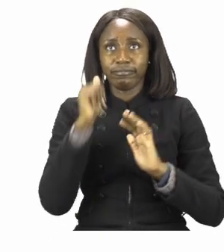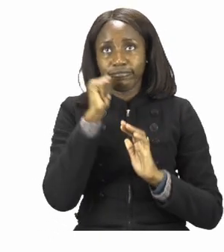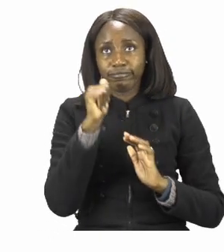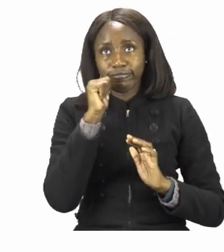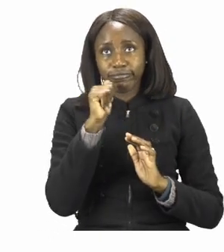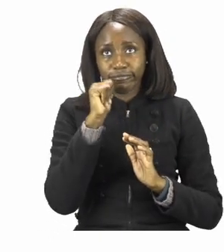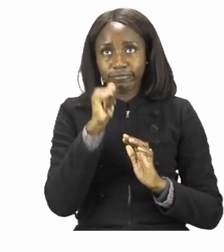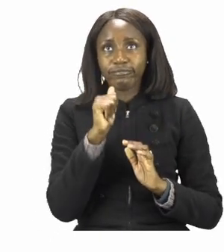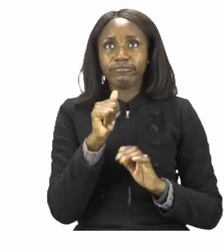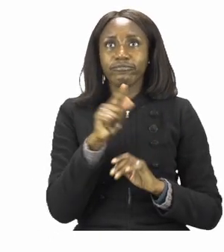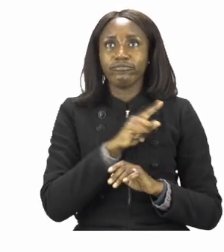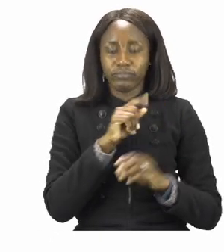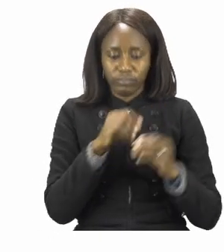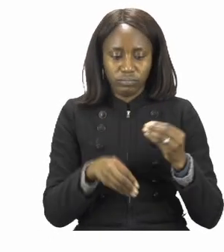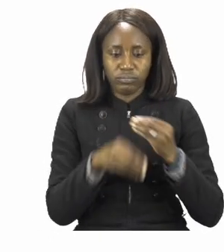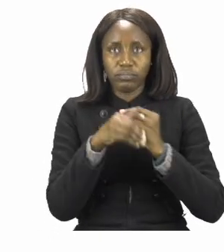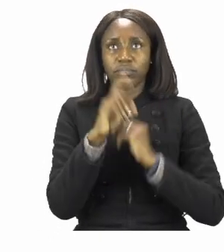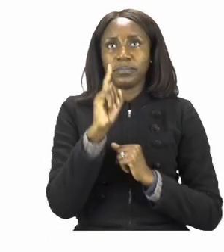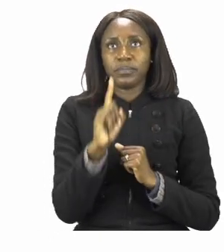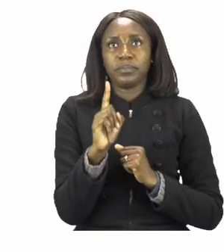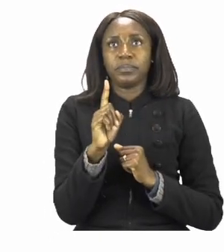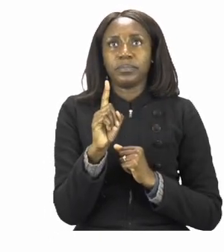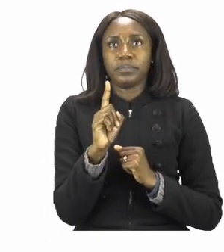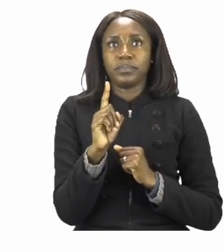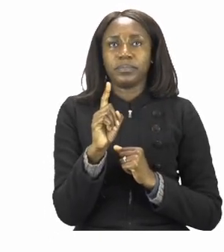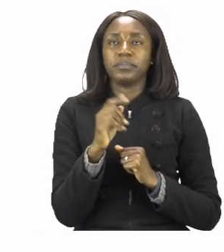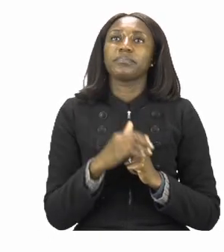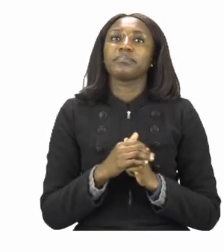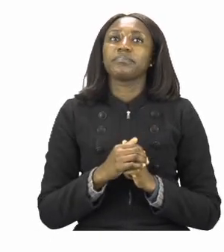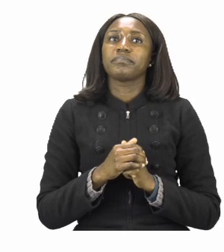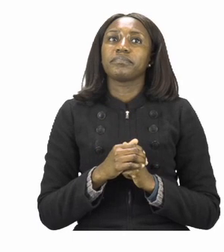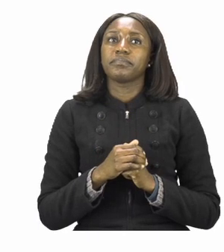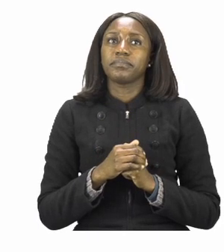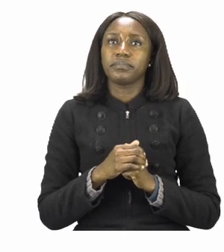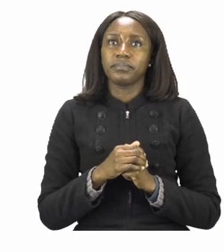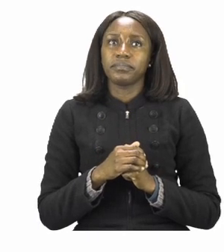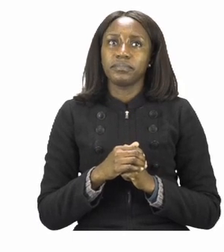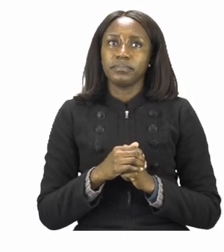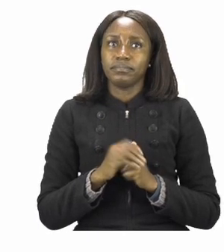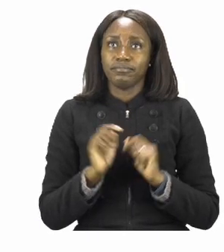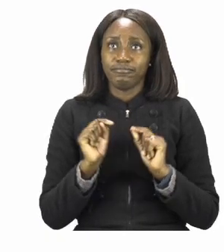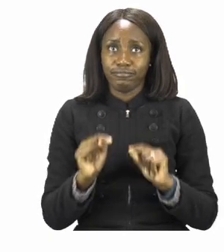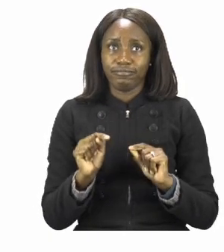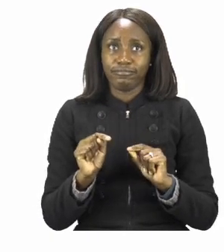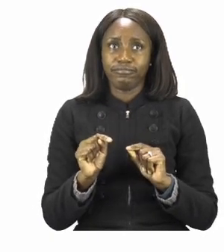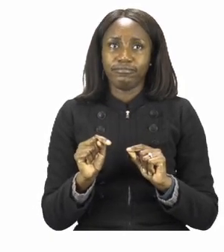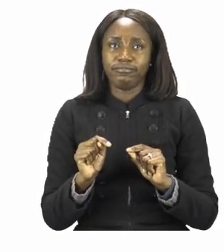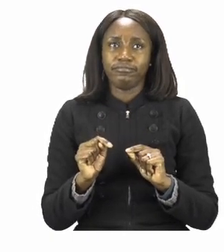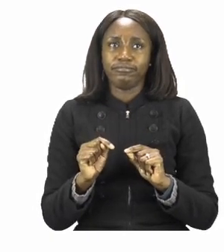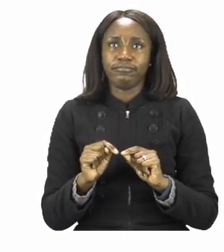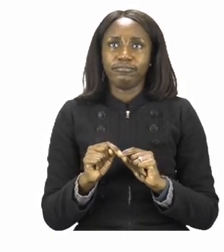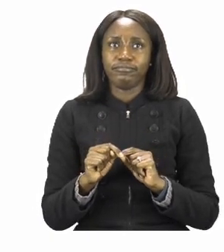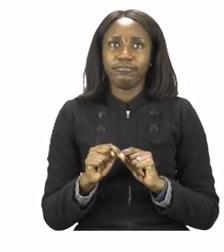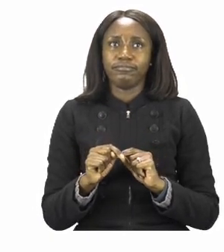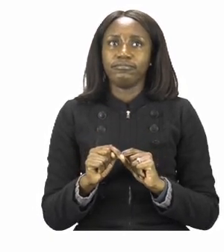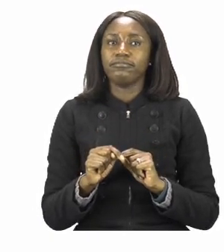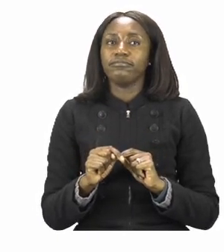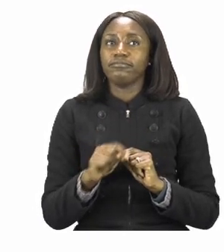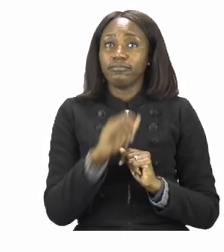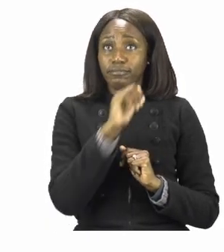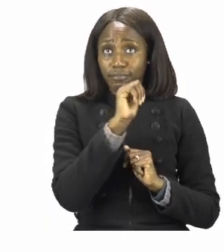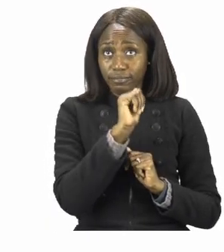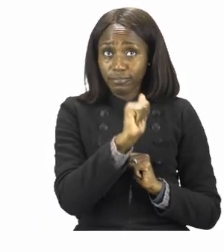used yellow, which was the key that was asked. Now for the next one, they are asking for